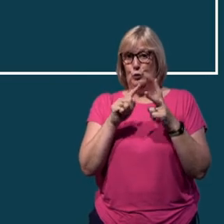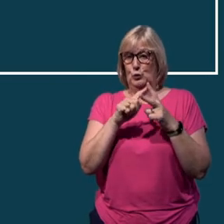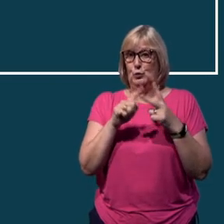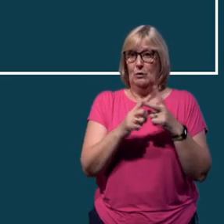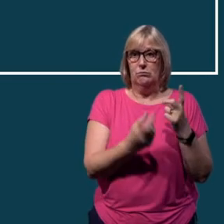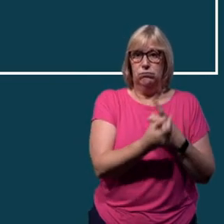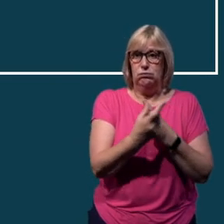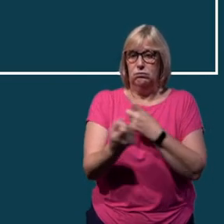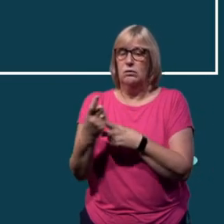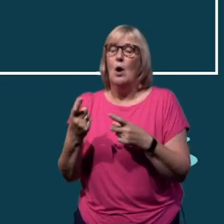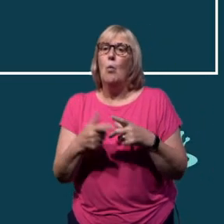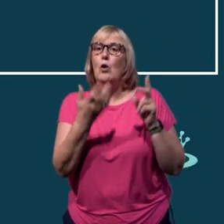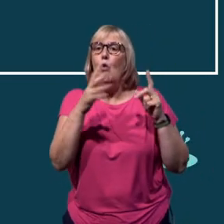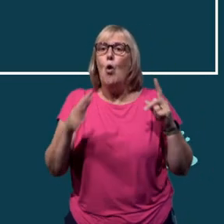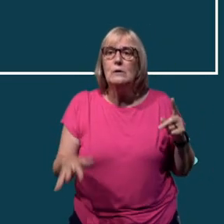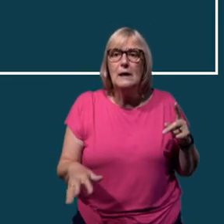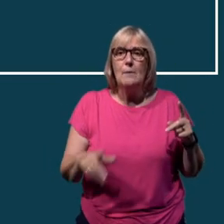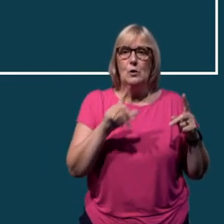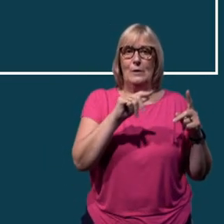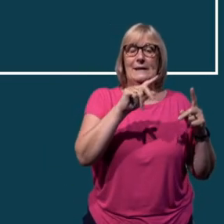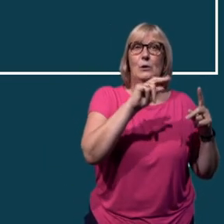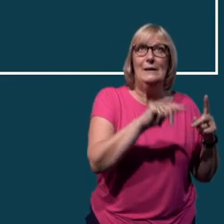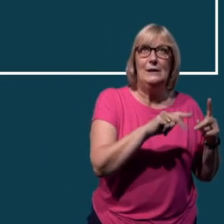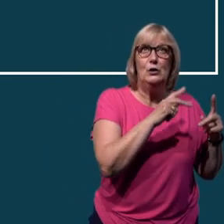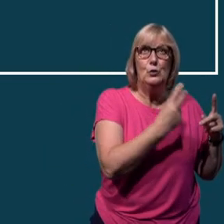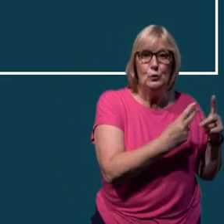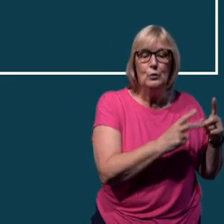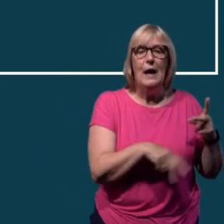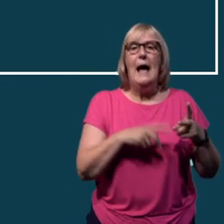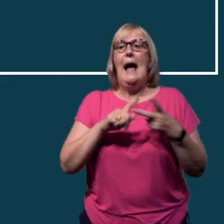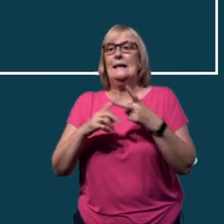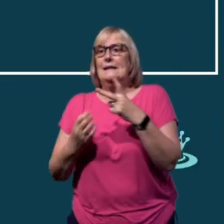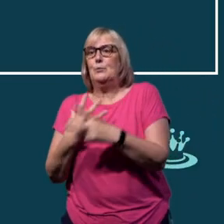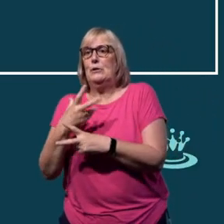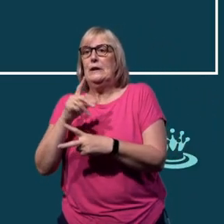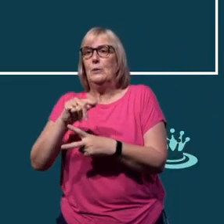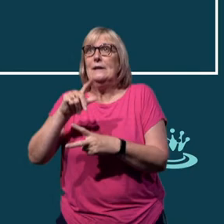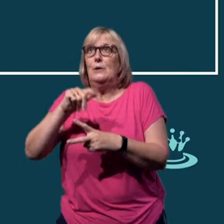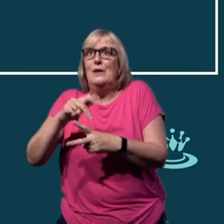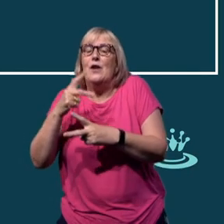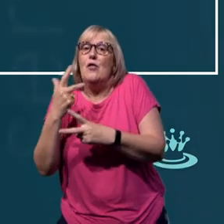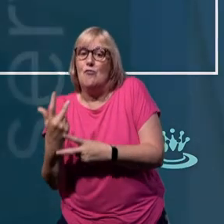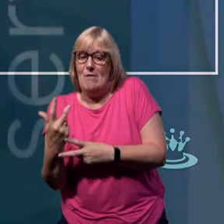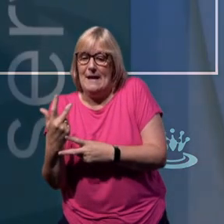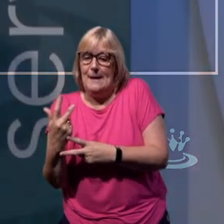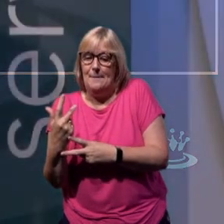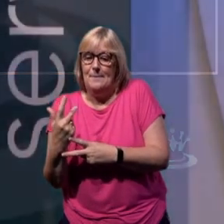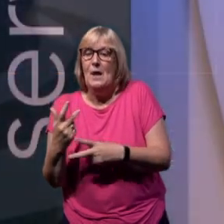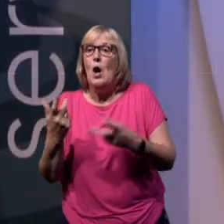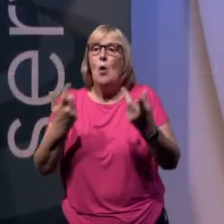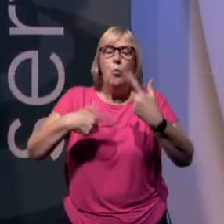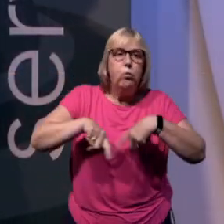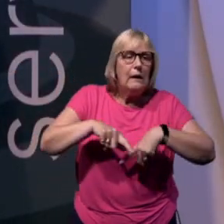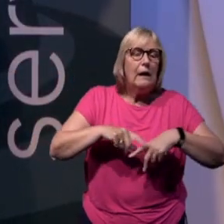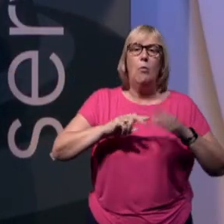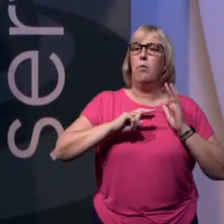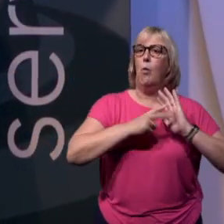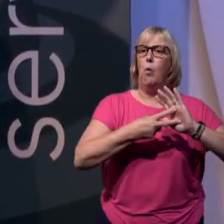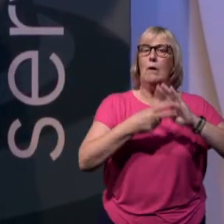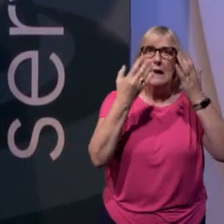the autumn of 2022 and one in the spring of 2023. We'll organise the sung worship and the